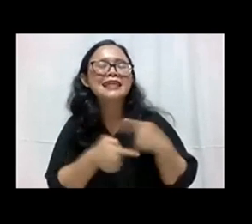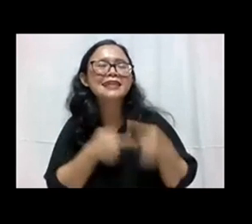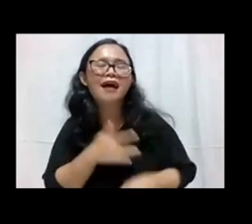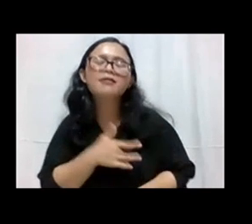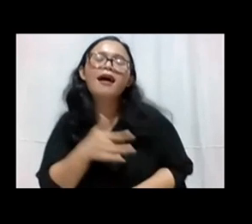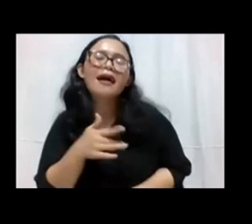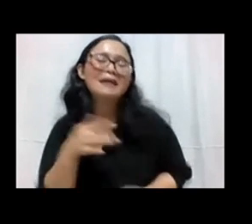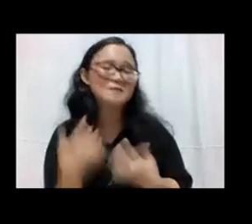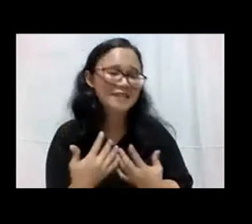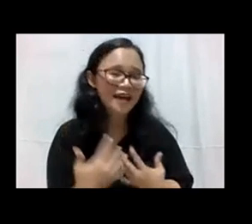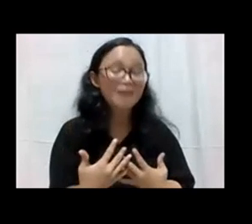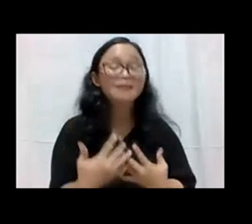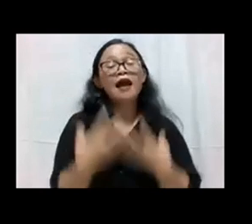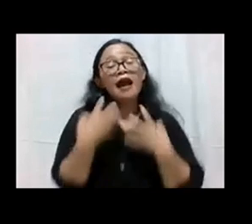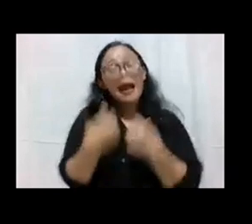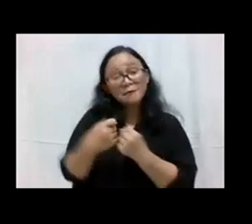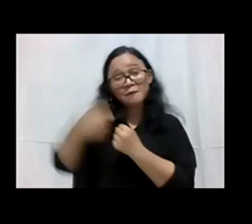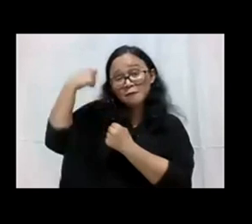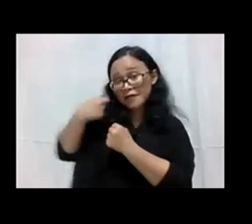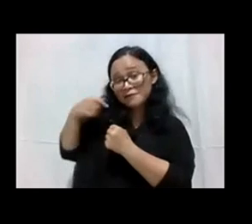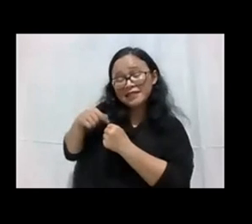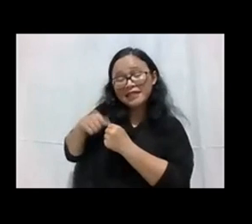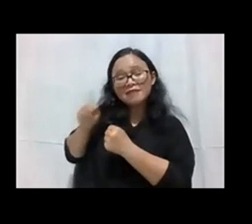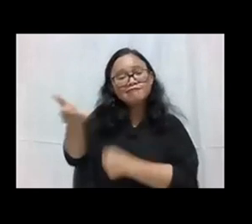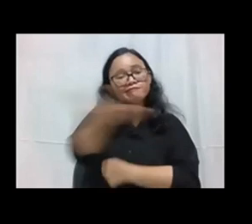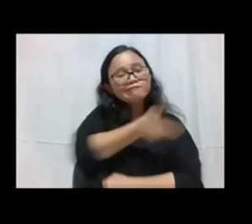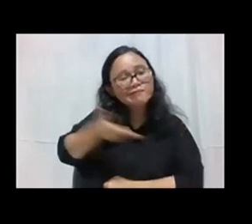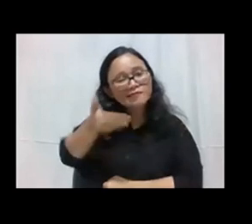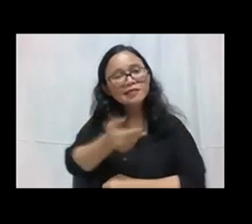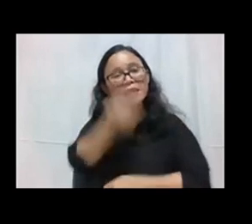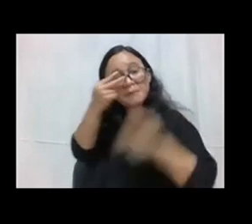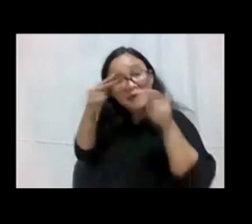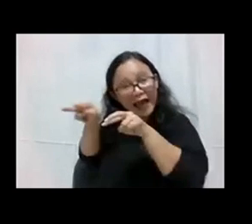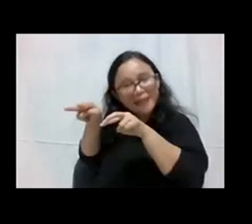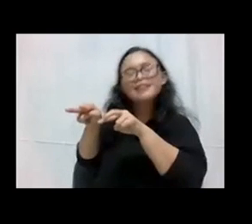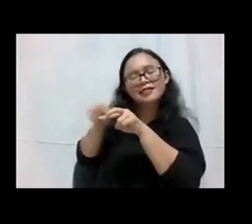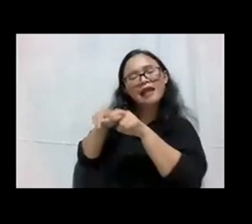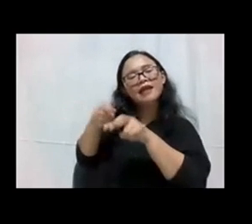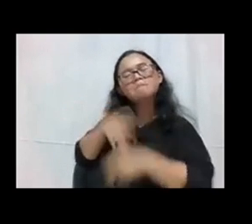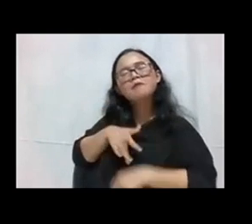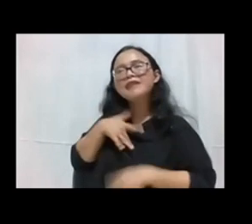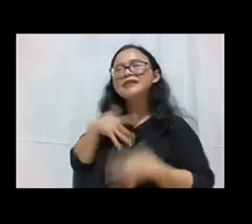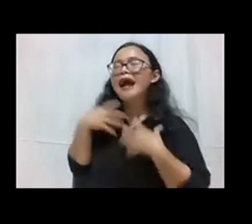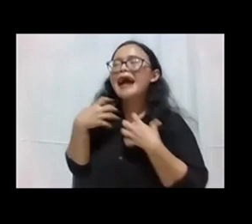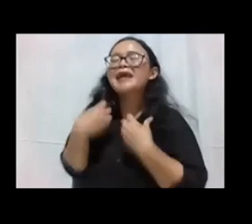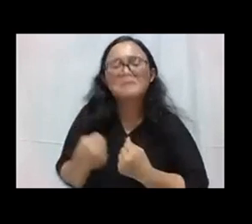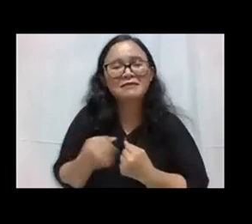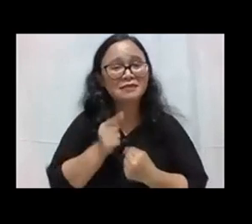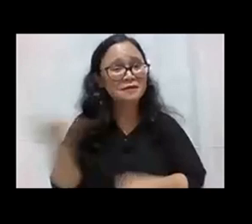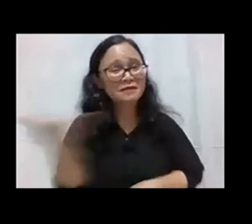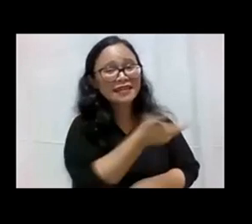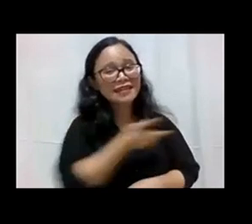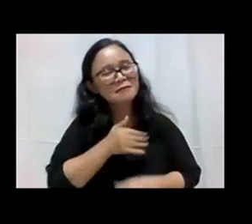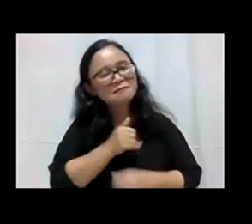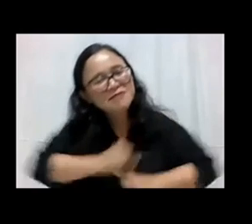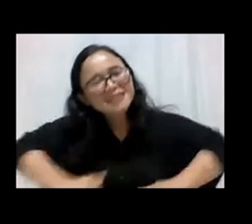sense of hope, because there will be an end to this if we are willing to work together, right? Together. And also, I hope you continue